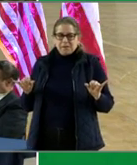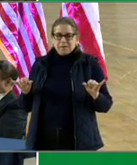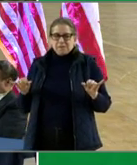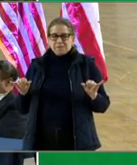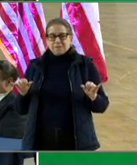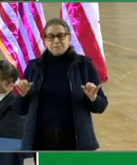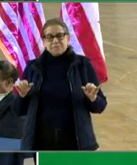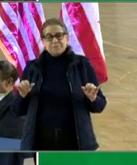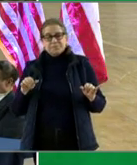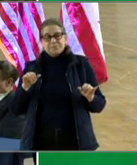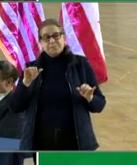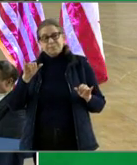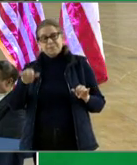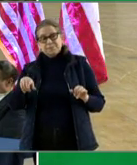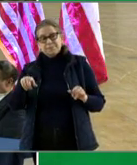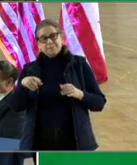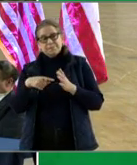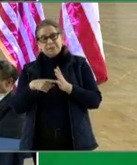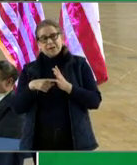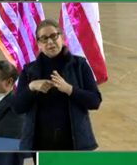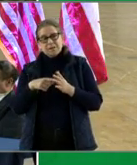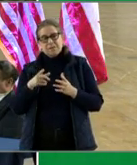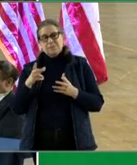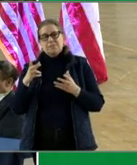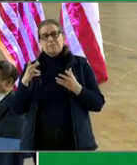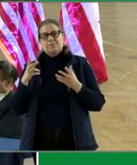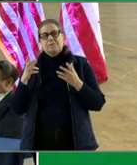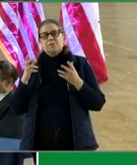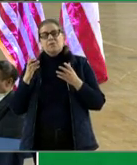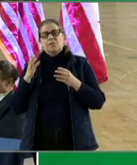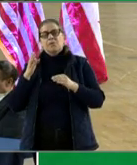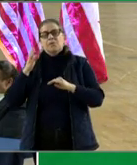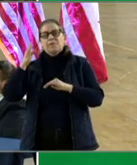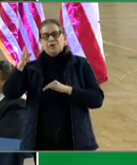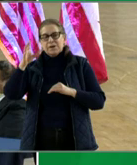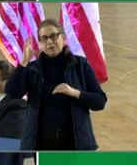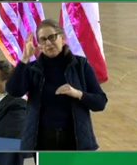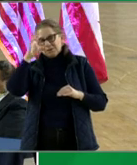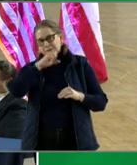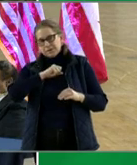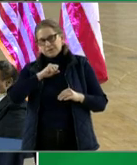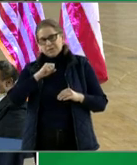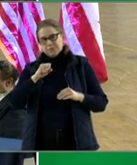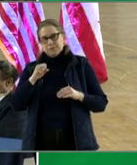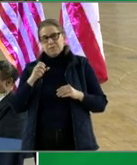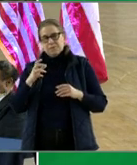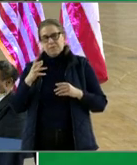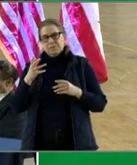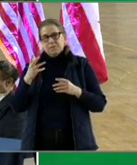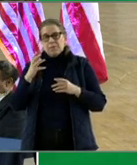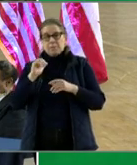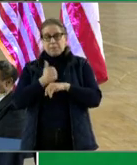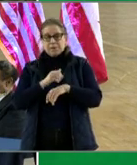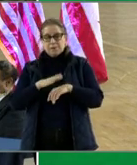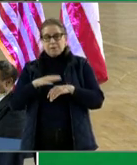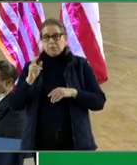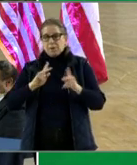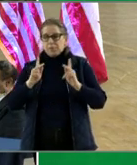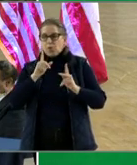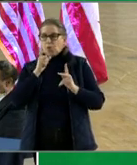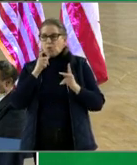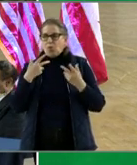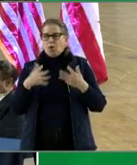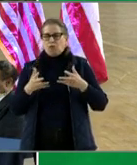is believed to overestimate the amount of contact that individuals will have with each other. So those are the types of things that you have